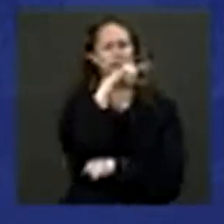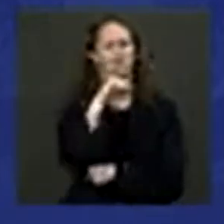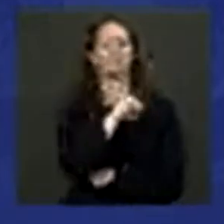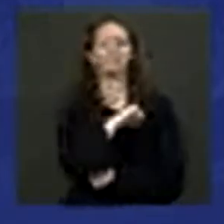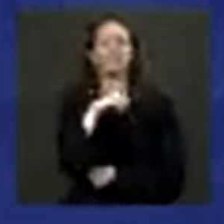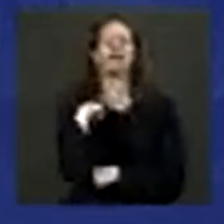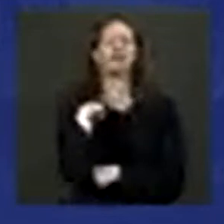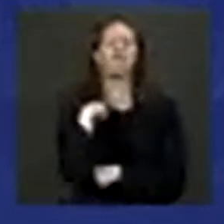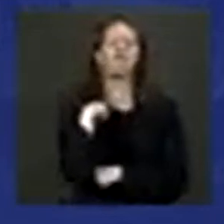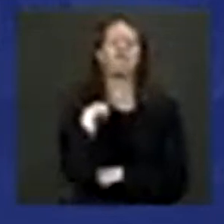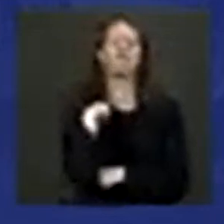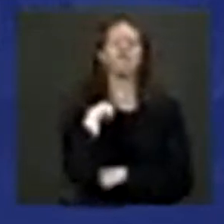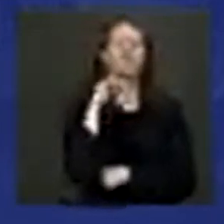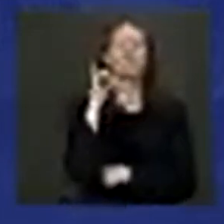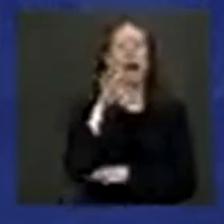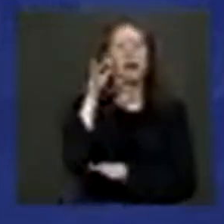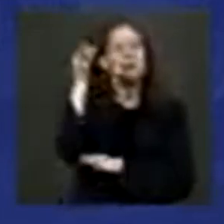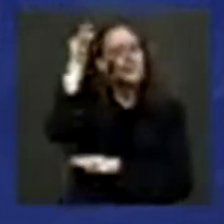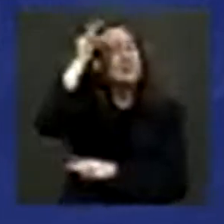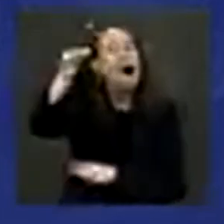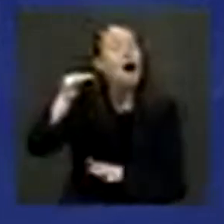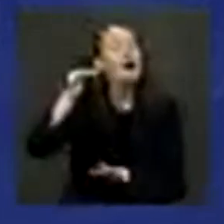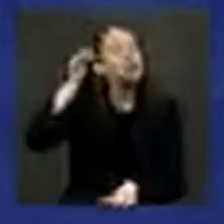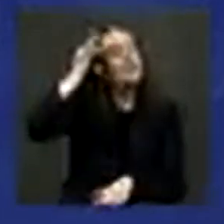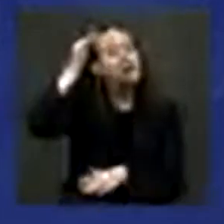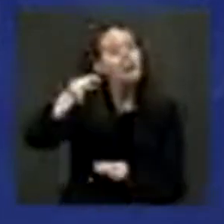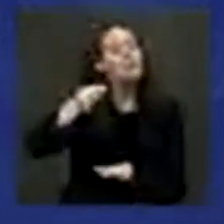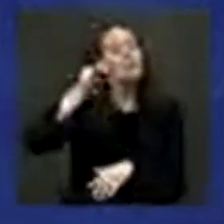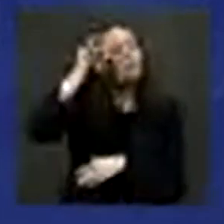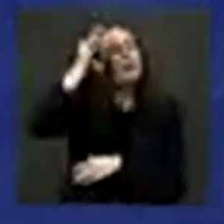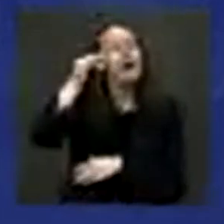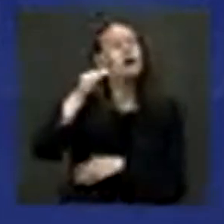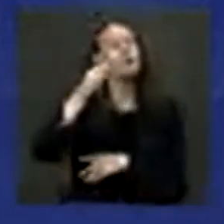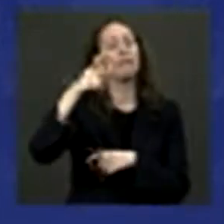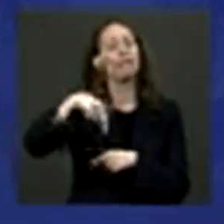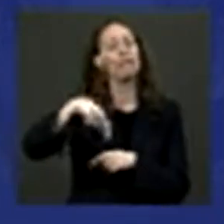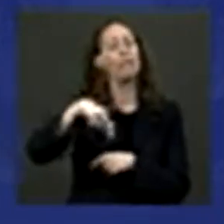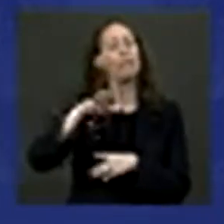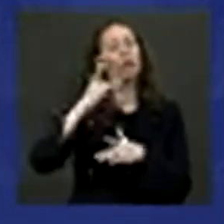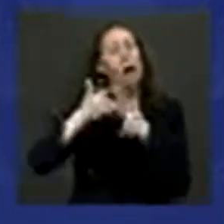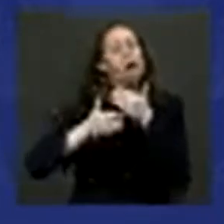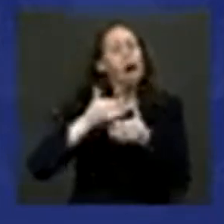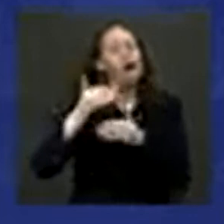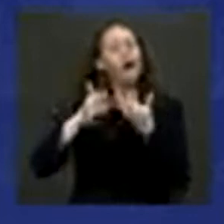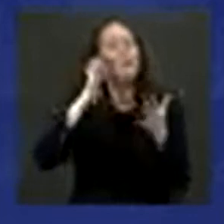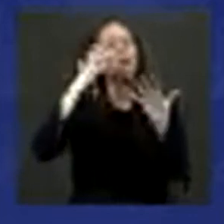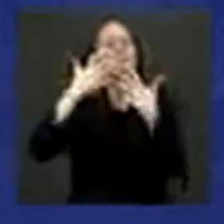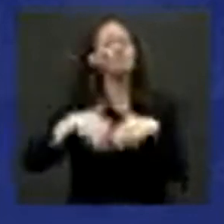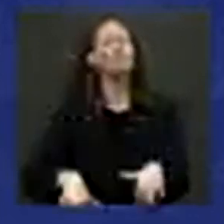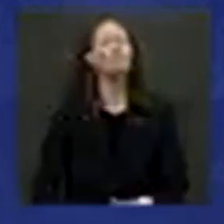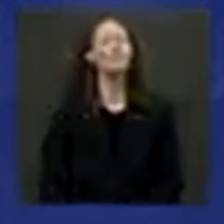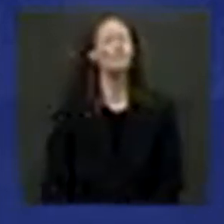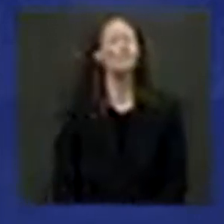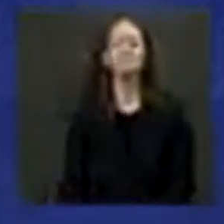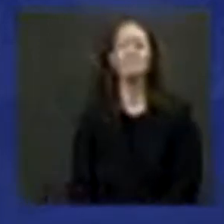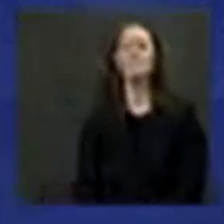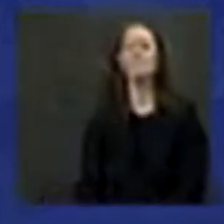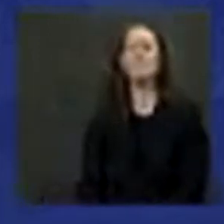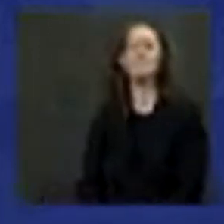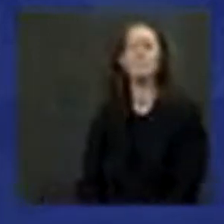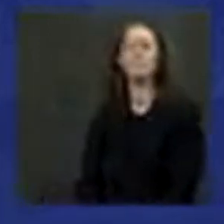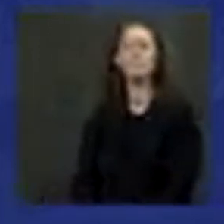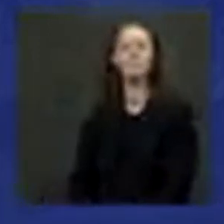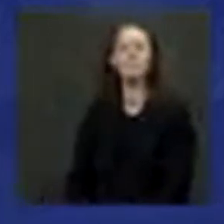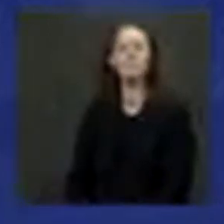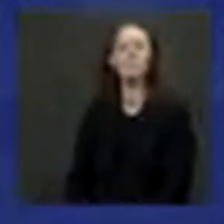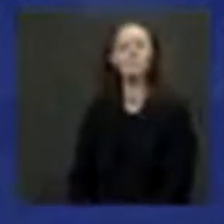the House. This is a process. We'll get it done. It sounds like you're putting the